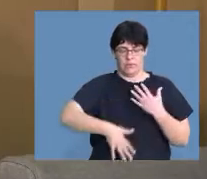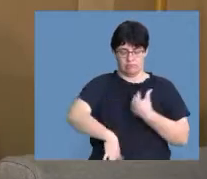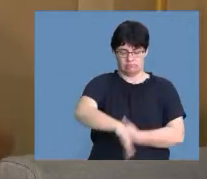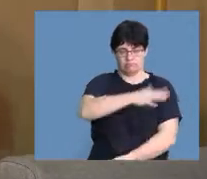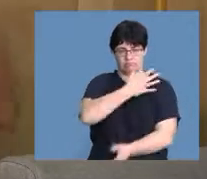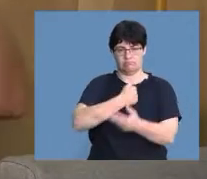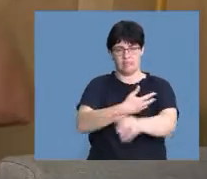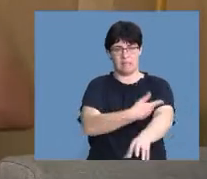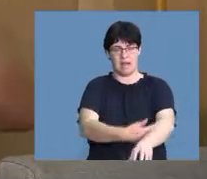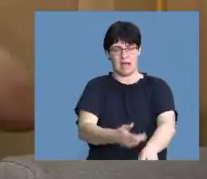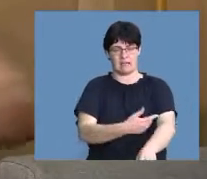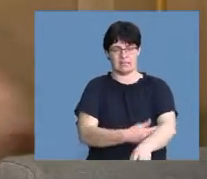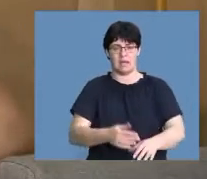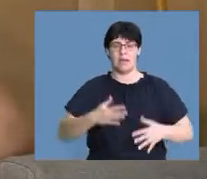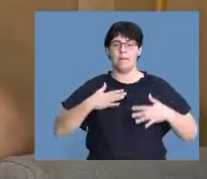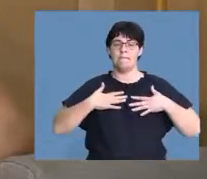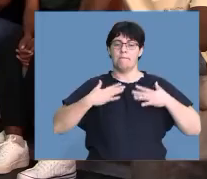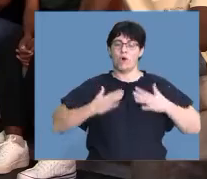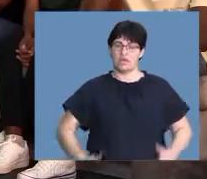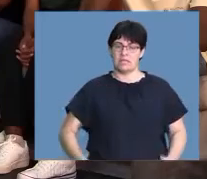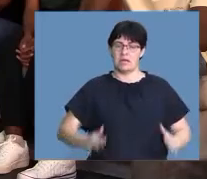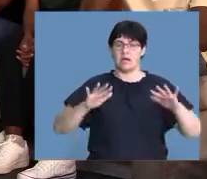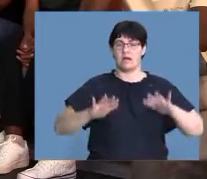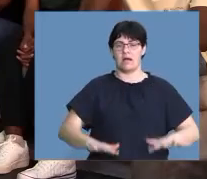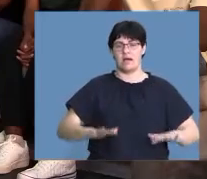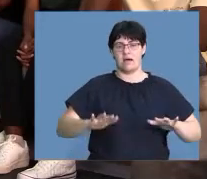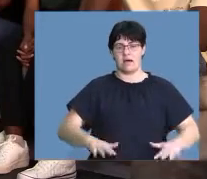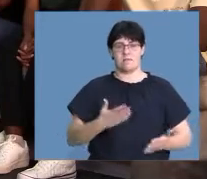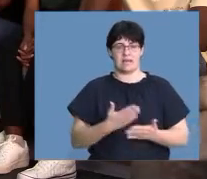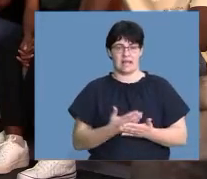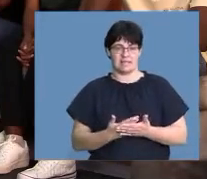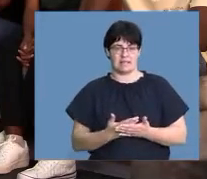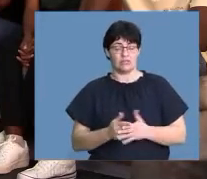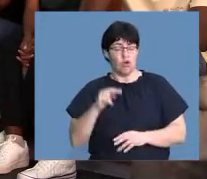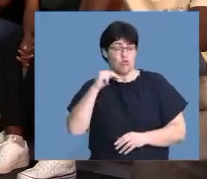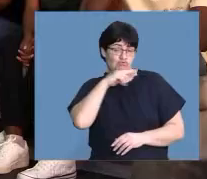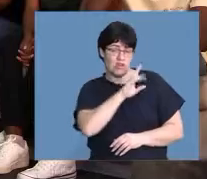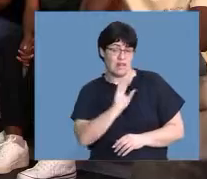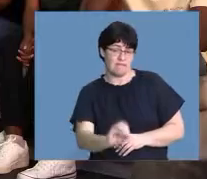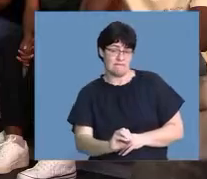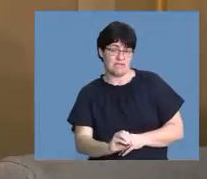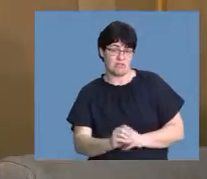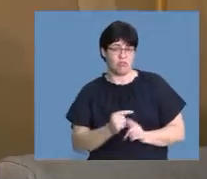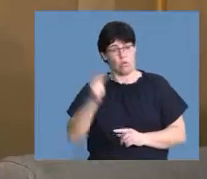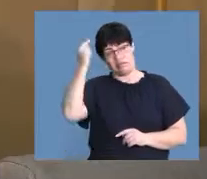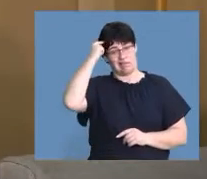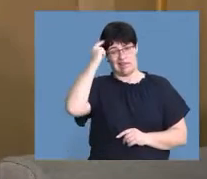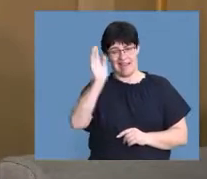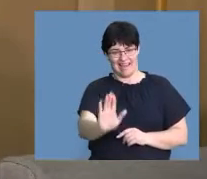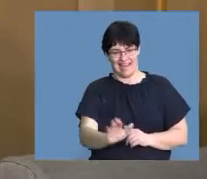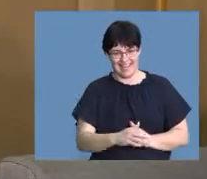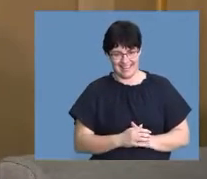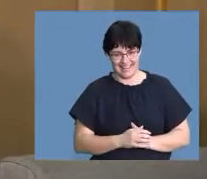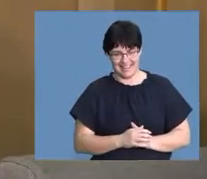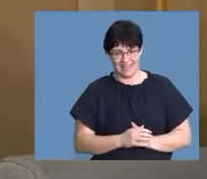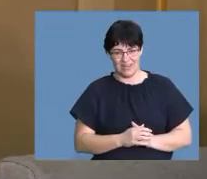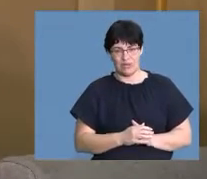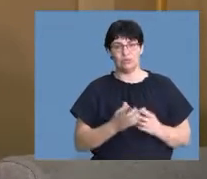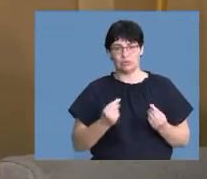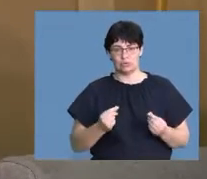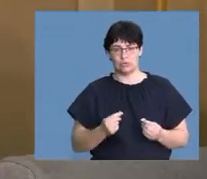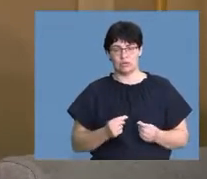blood, it causes the body to calm down. So it's a very real thing. It's not just here. So we're going to do something